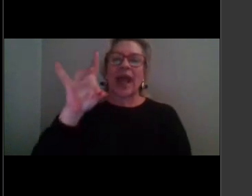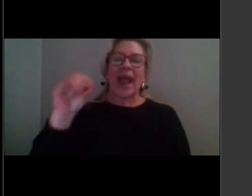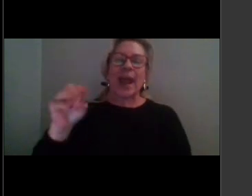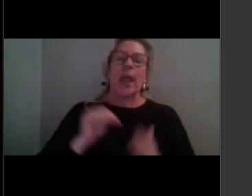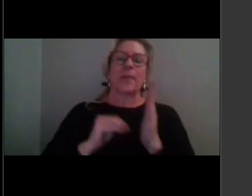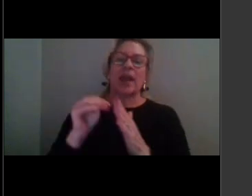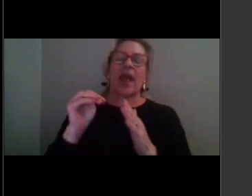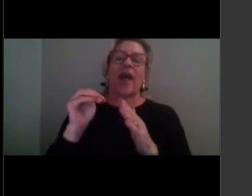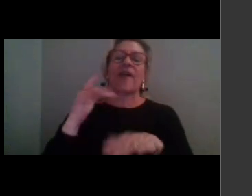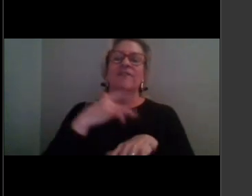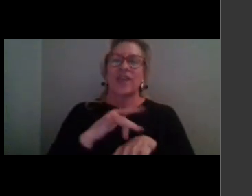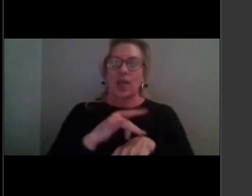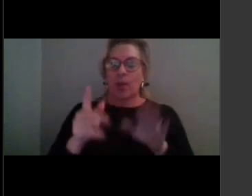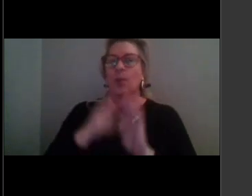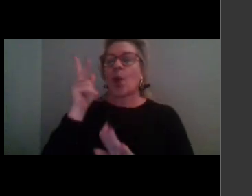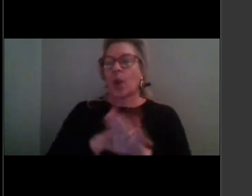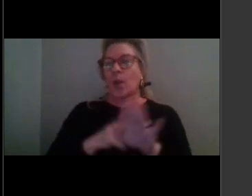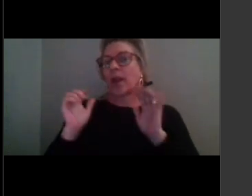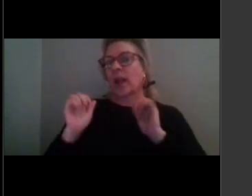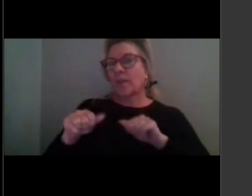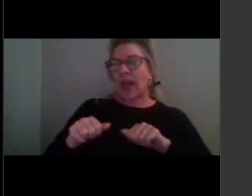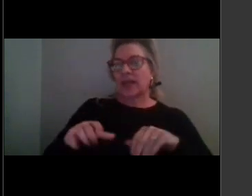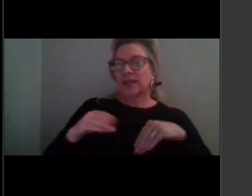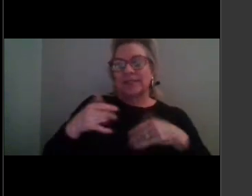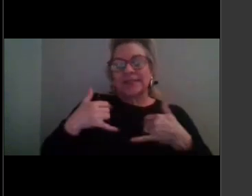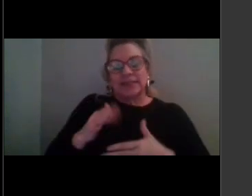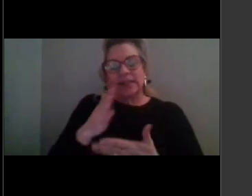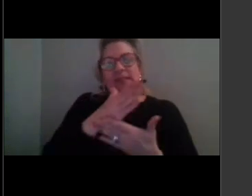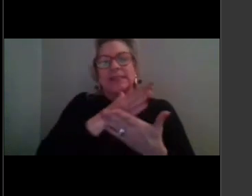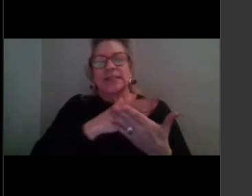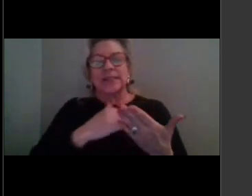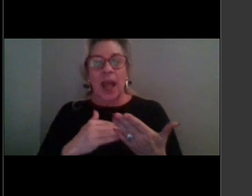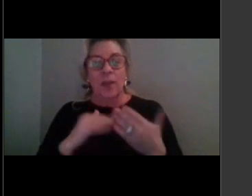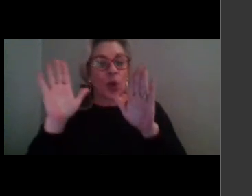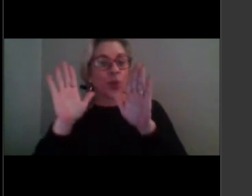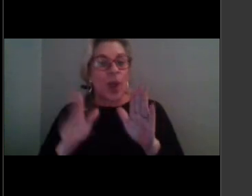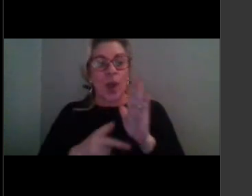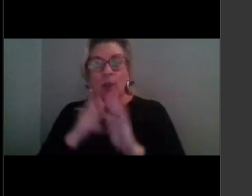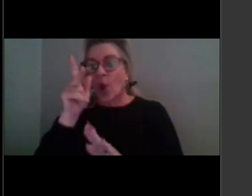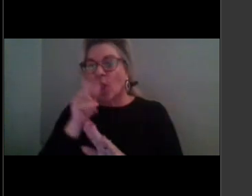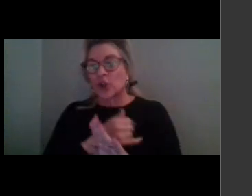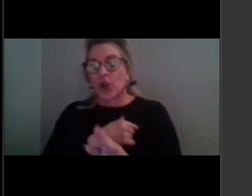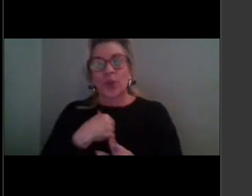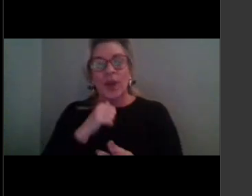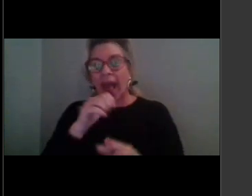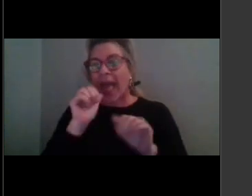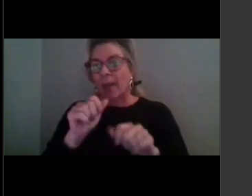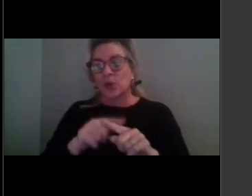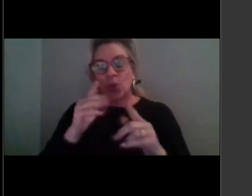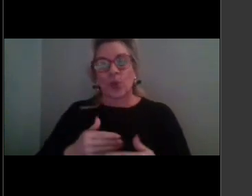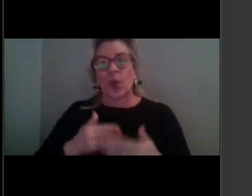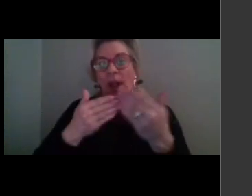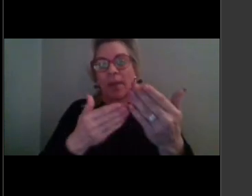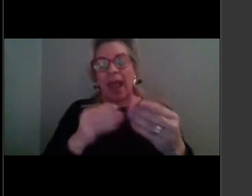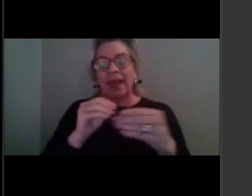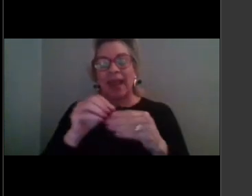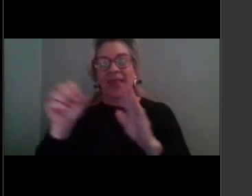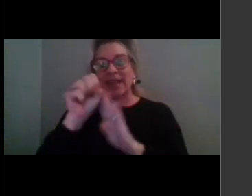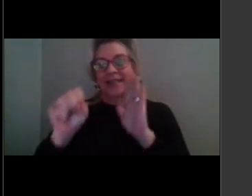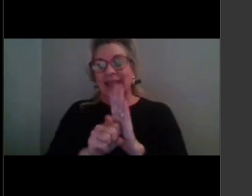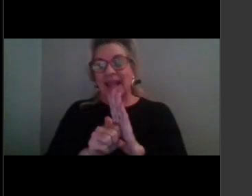available programming capacity. So there's still some of the really great projects that we weren't able to recommend in the statewide that could